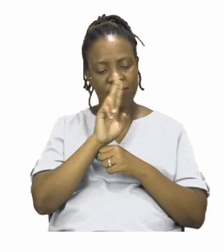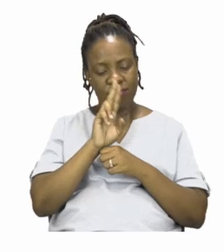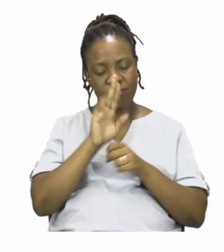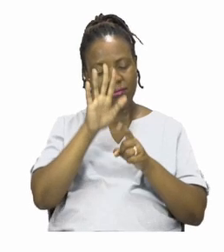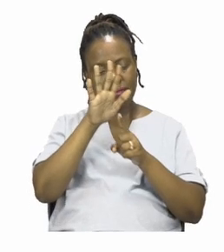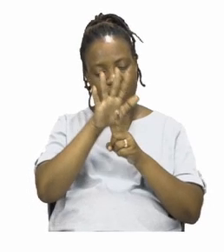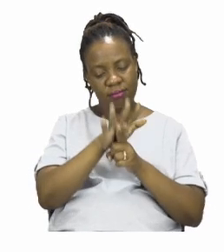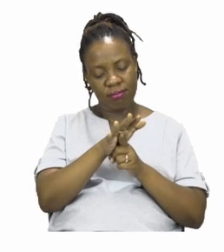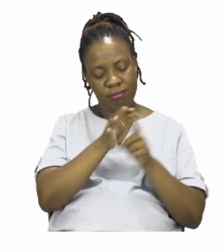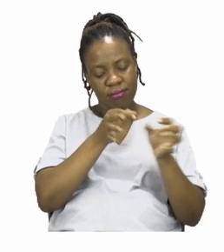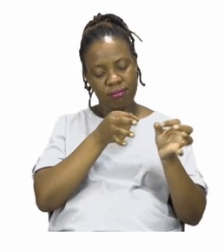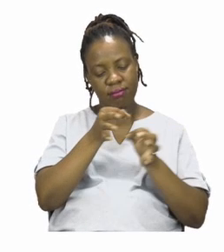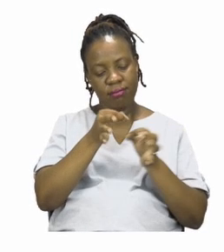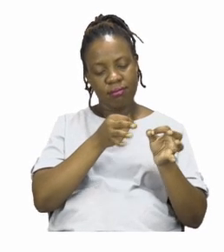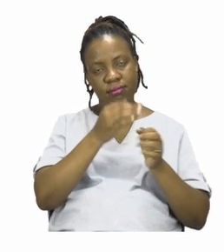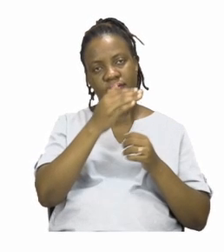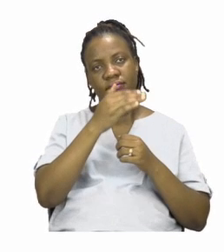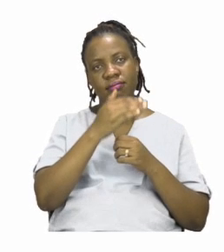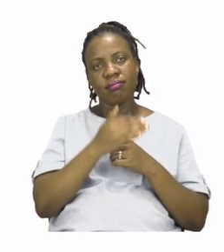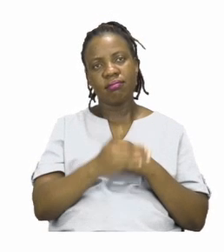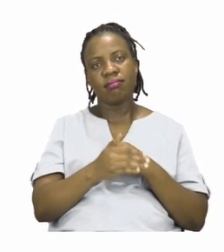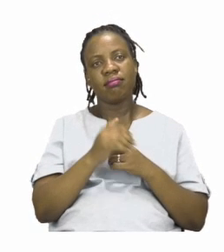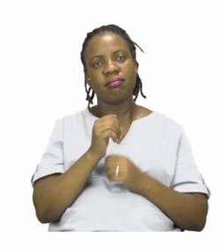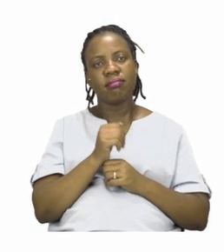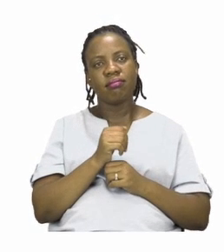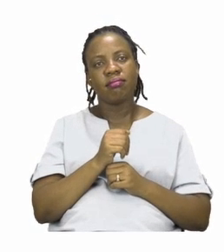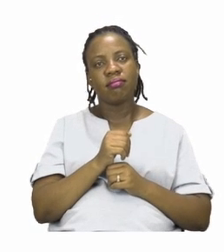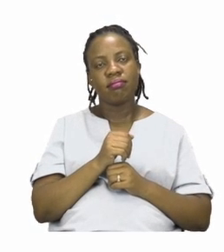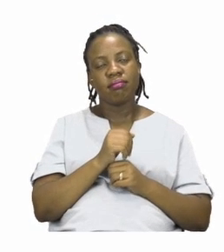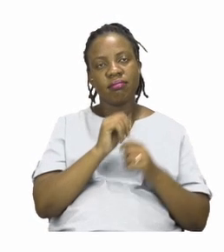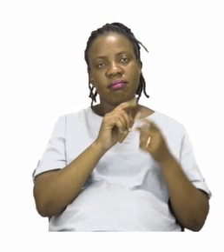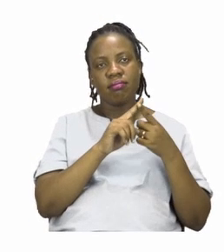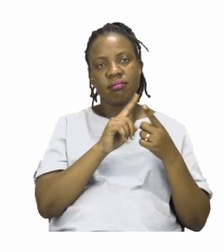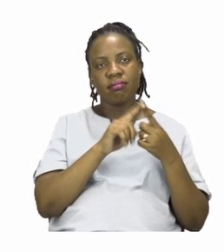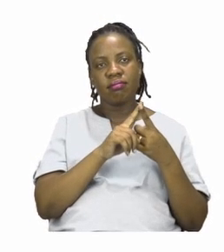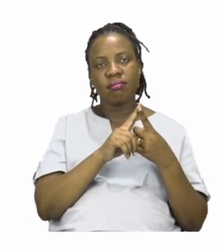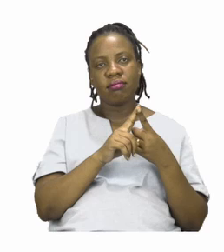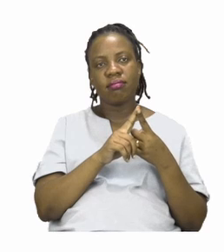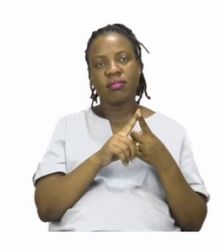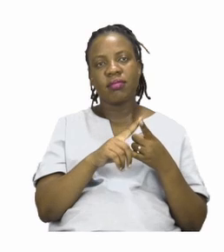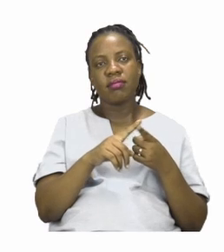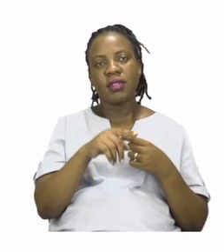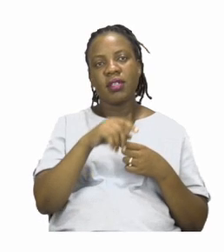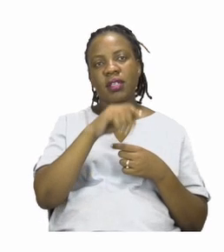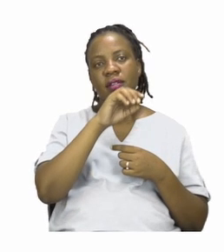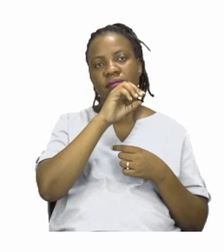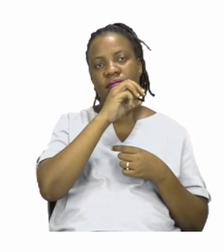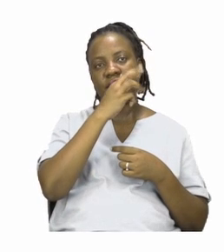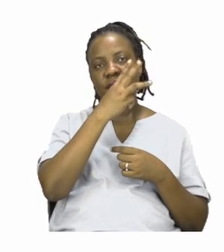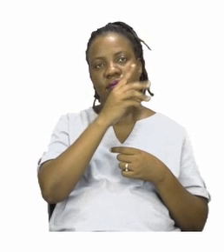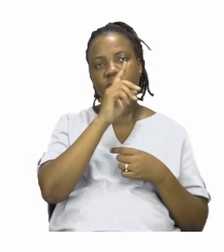description. Now, the descriptions are 3/5, 1/2,